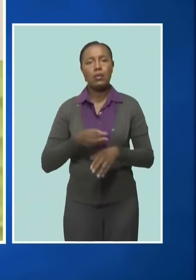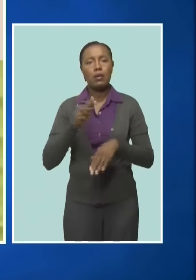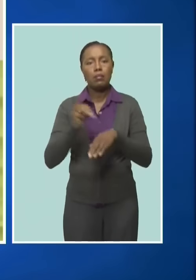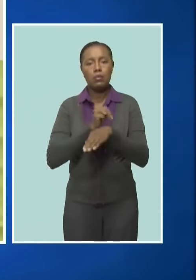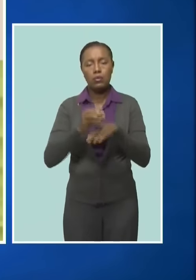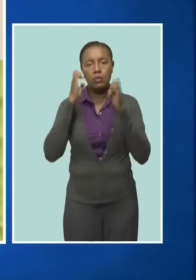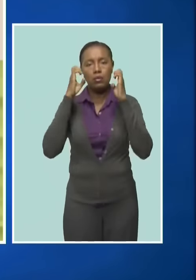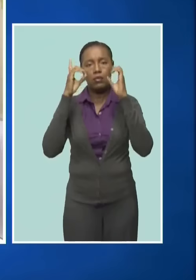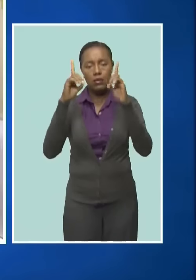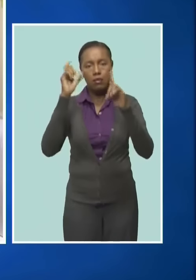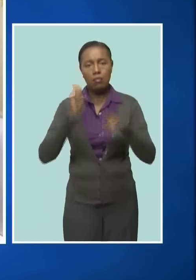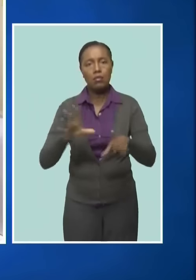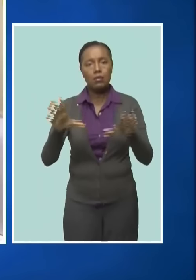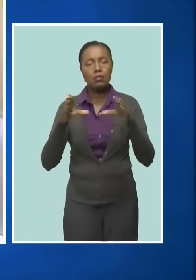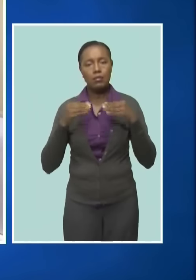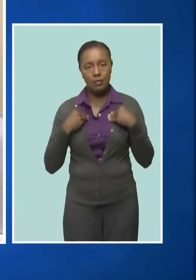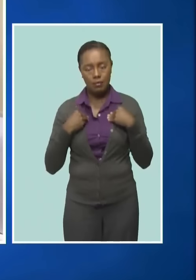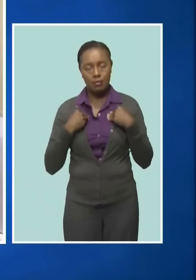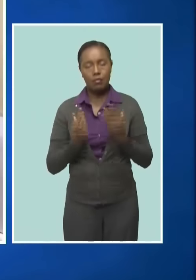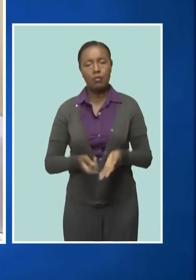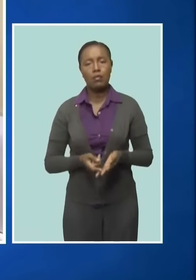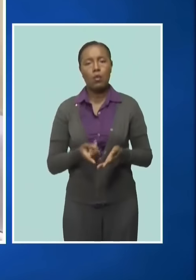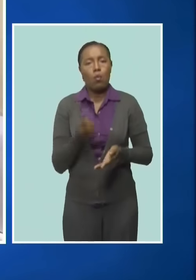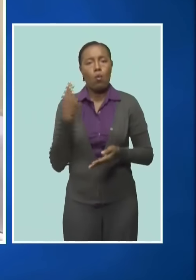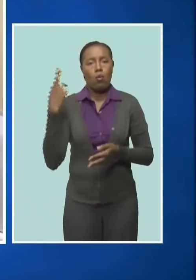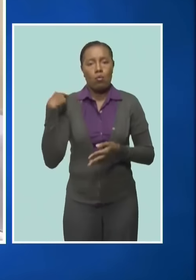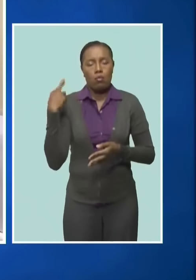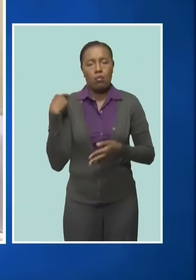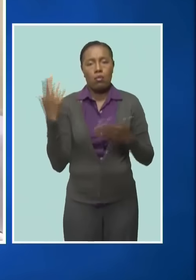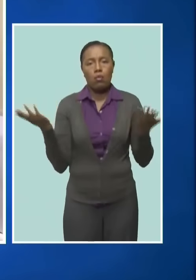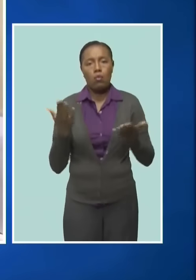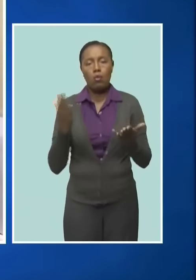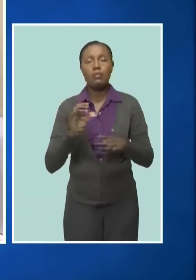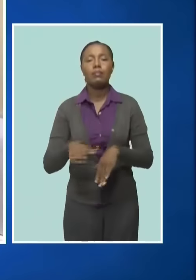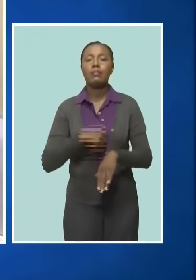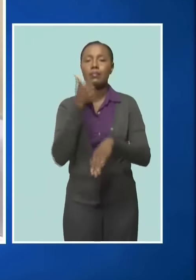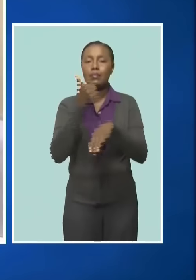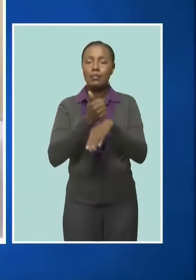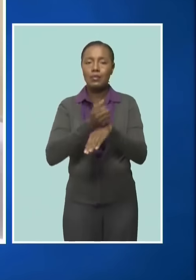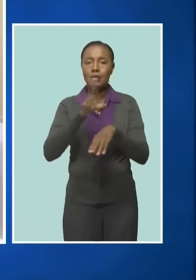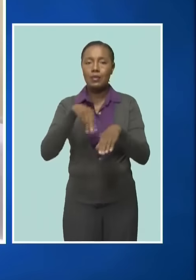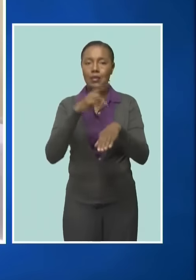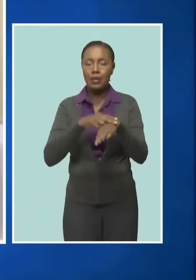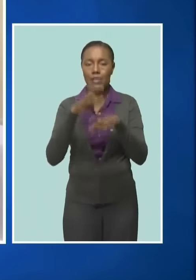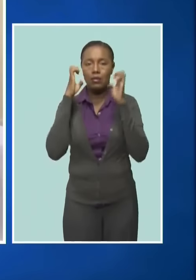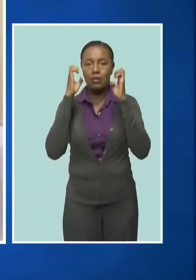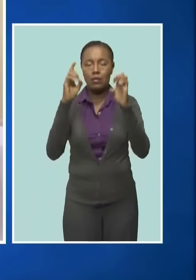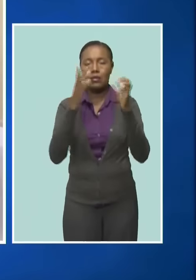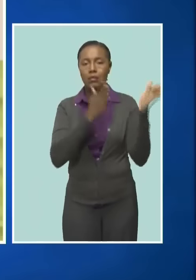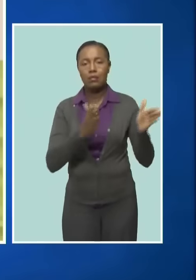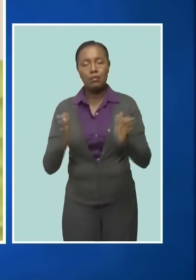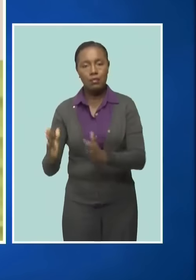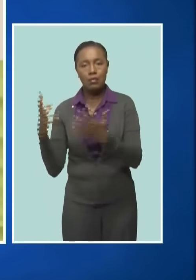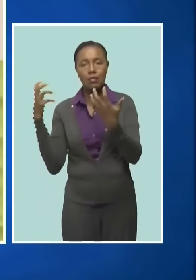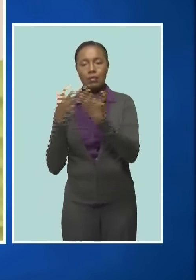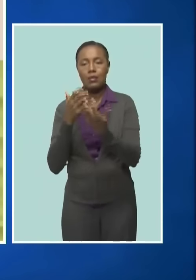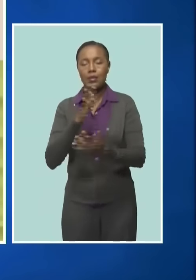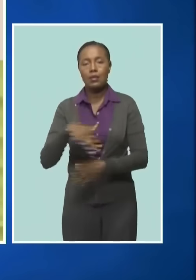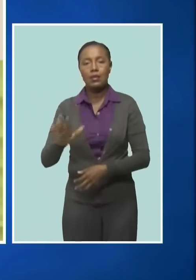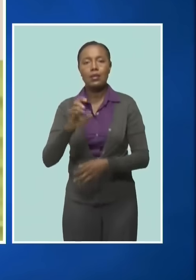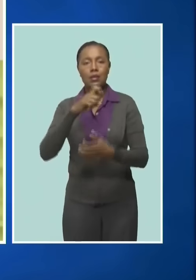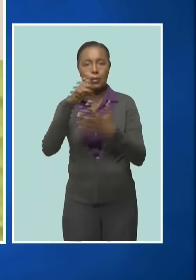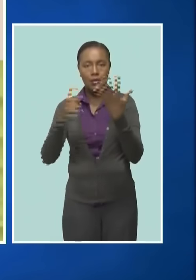to adhere to. One of these obligations is the formation of a national education plan to meet the specific needs of people